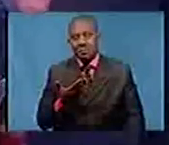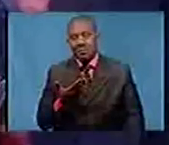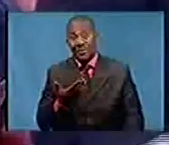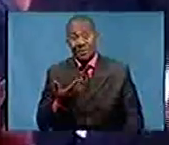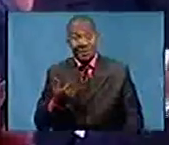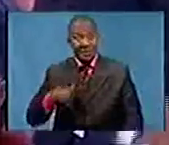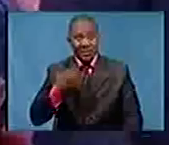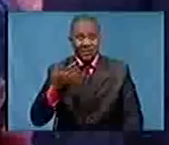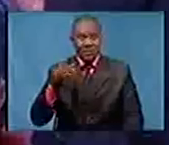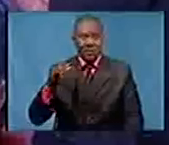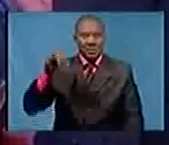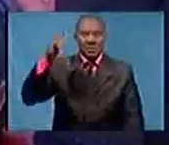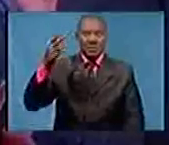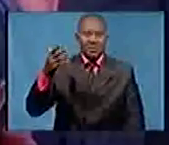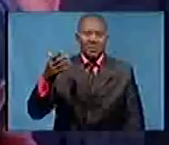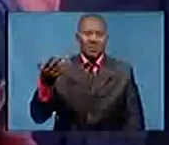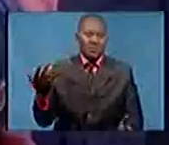we begin to suffer from blood pressure.